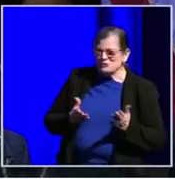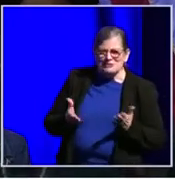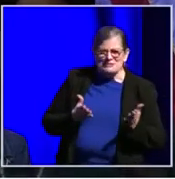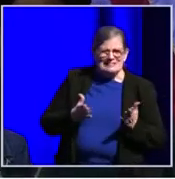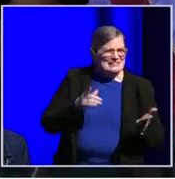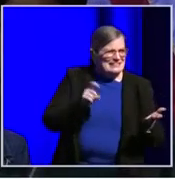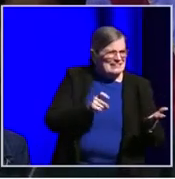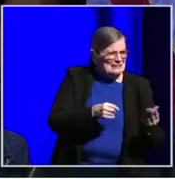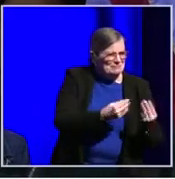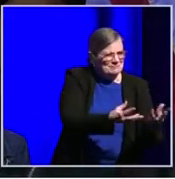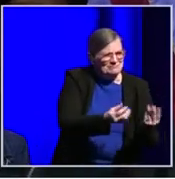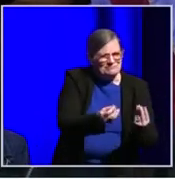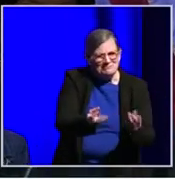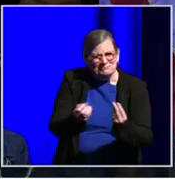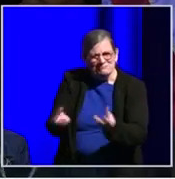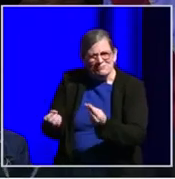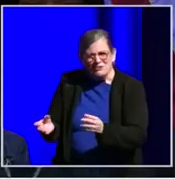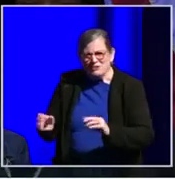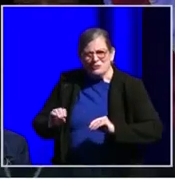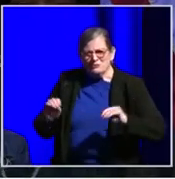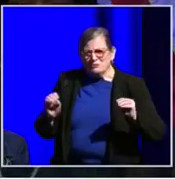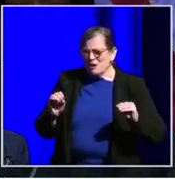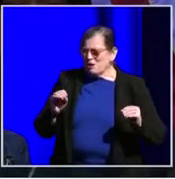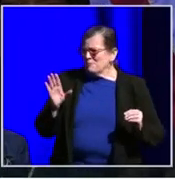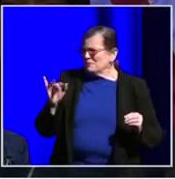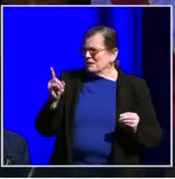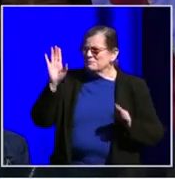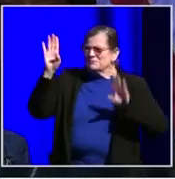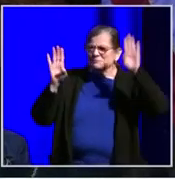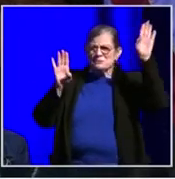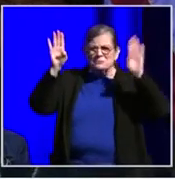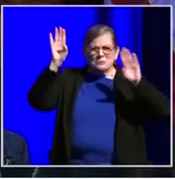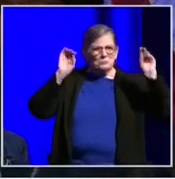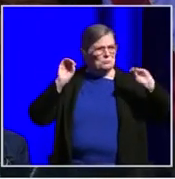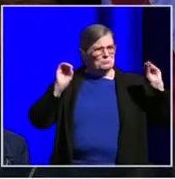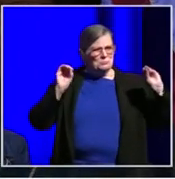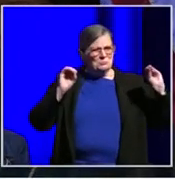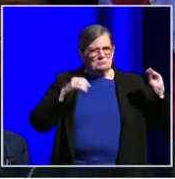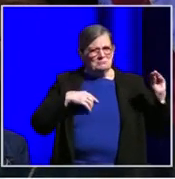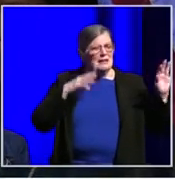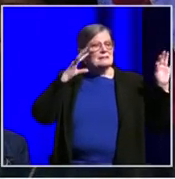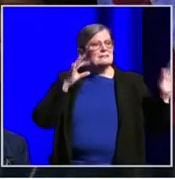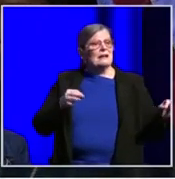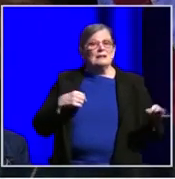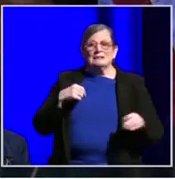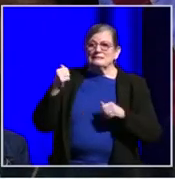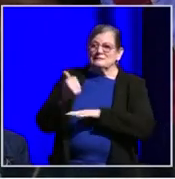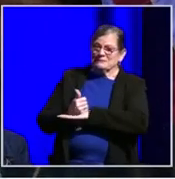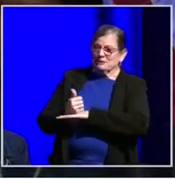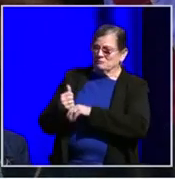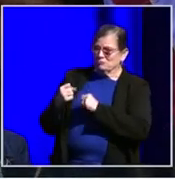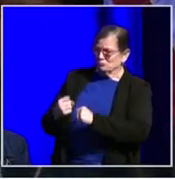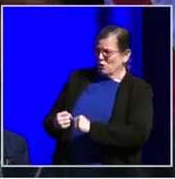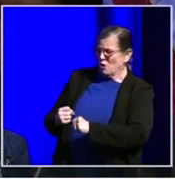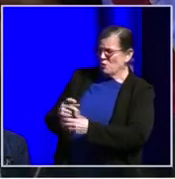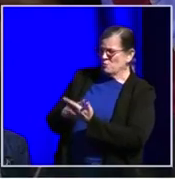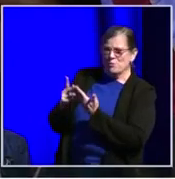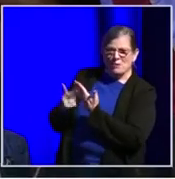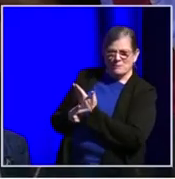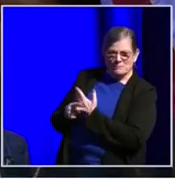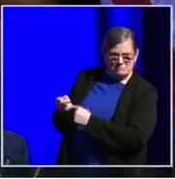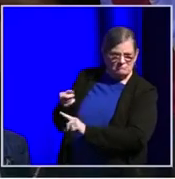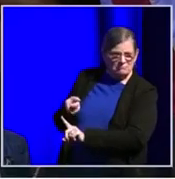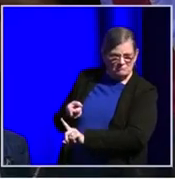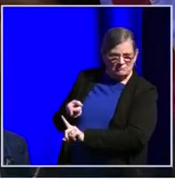bid, I established a Main Street program now run by District Bridges. Residents volunteered their time, ANCs pitched in,